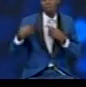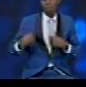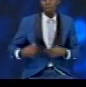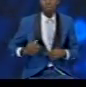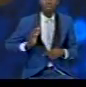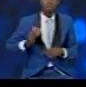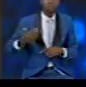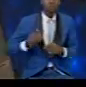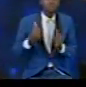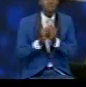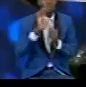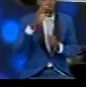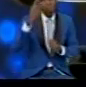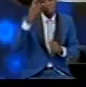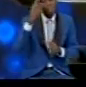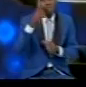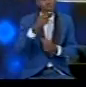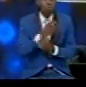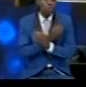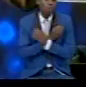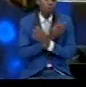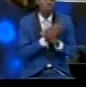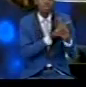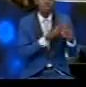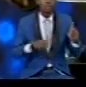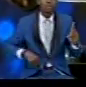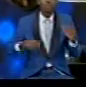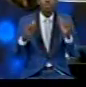and all your mind, you love the Lord